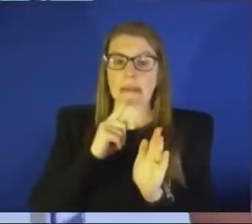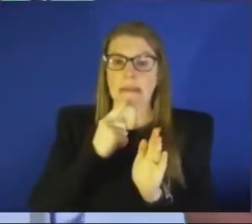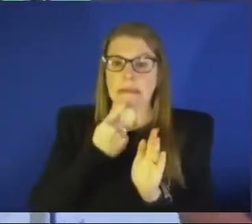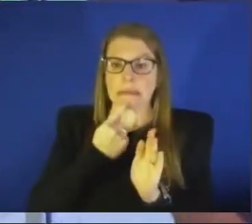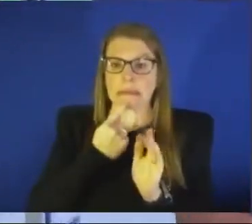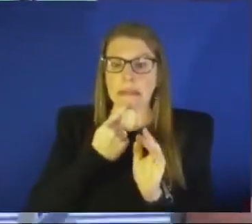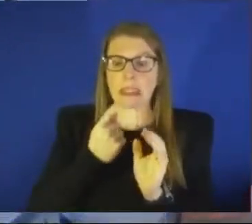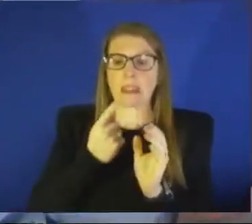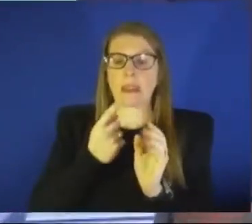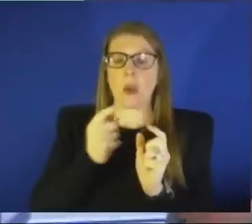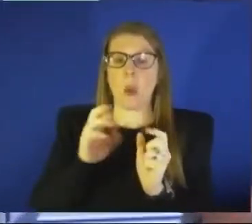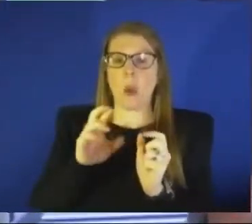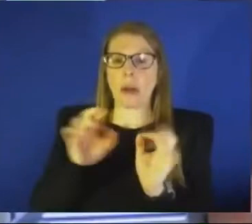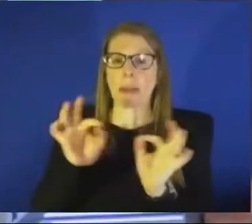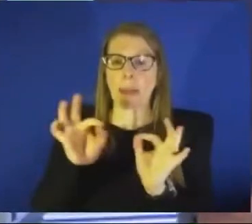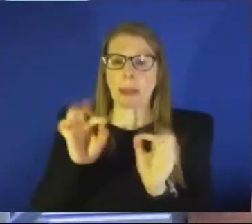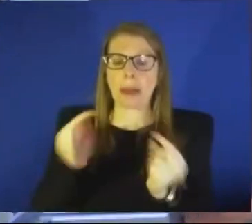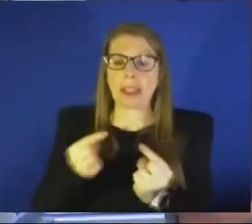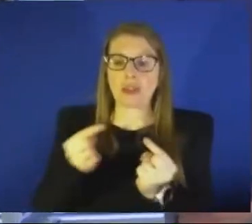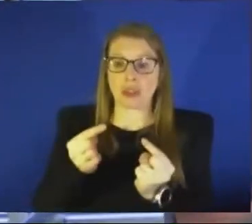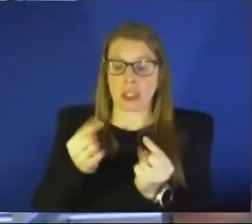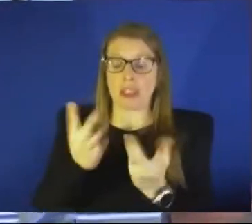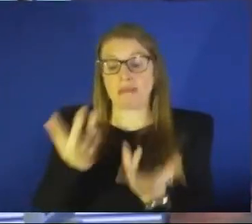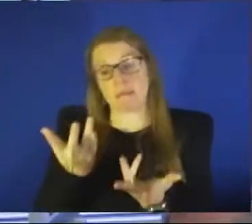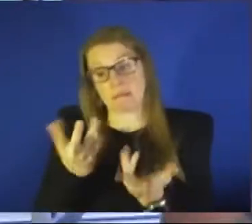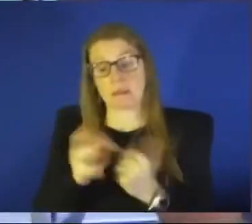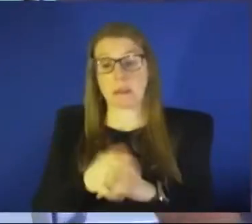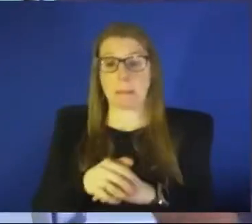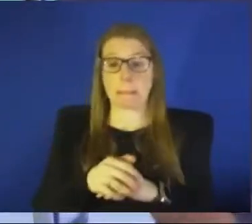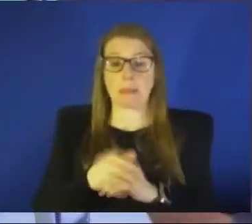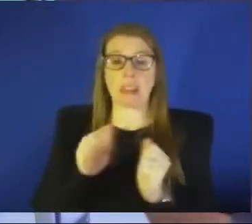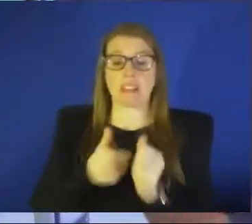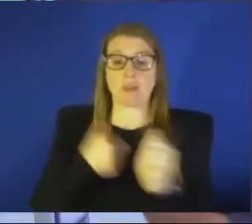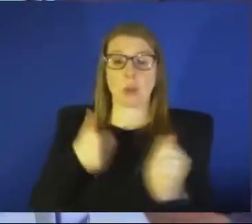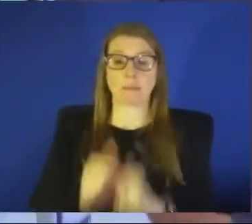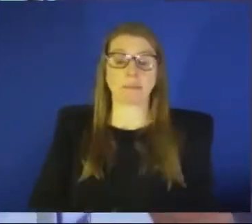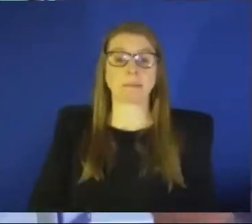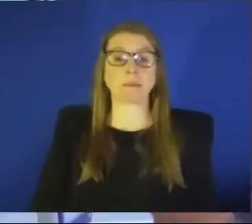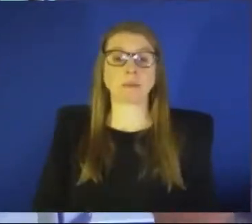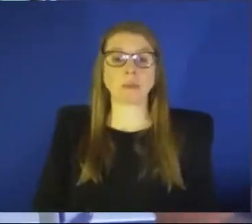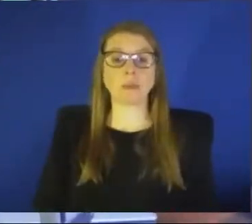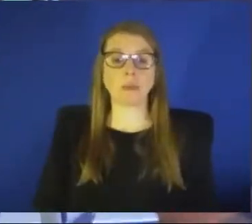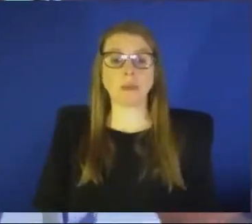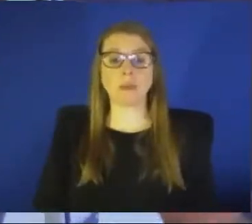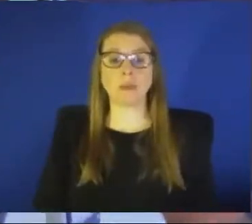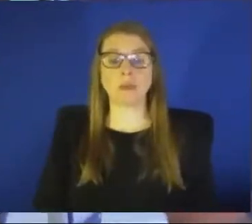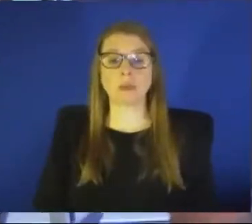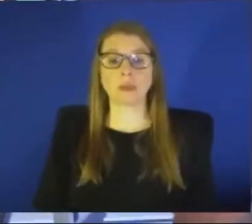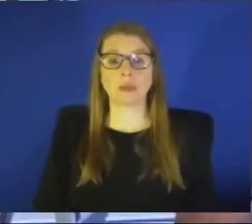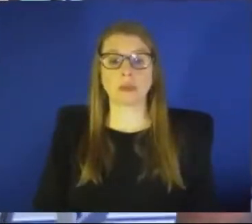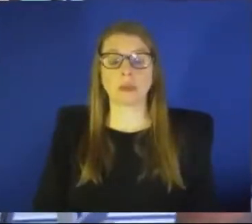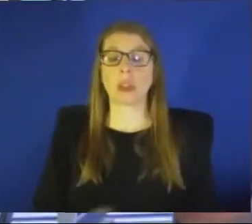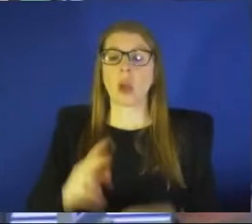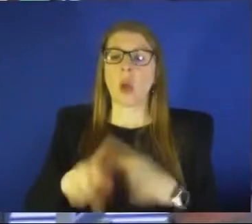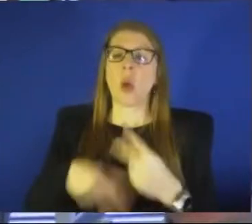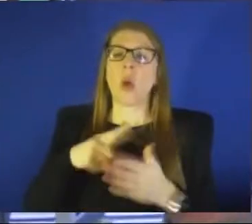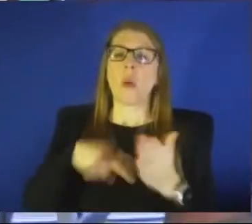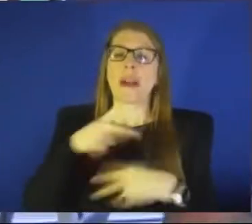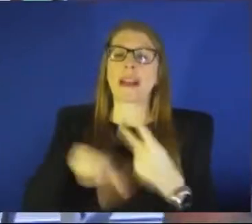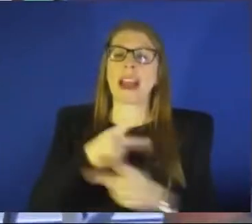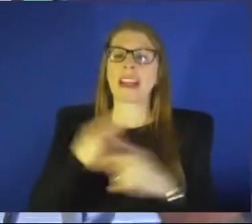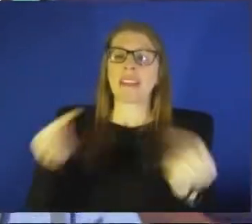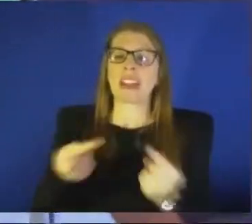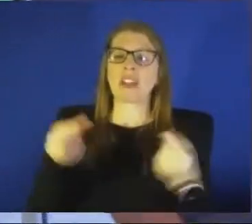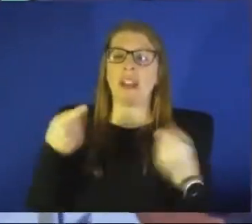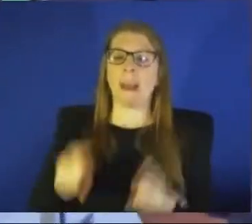day exercises that you're talking about, what actually physically on the body, what kind of injury could happen if you're